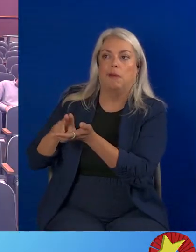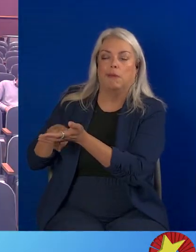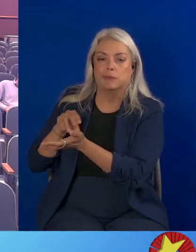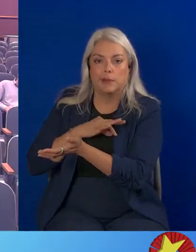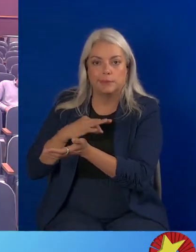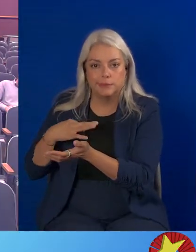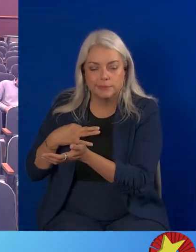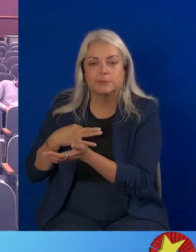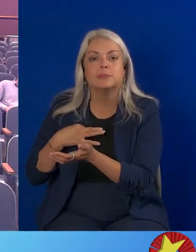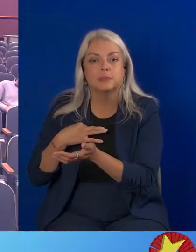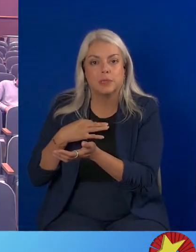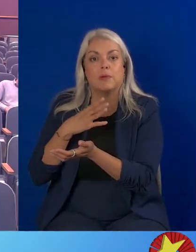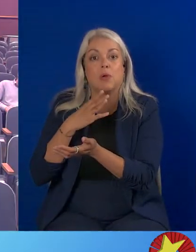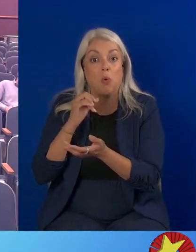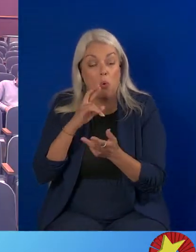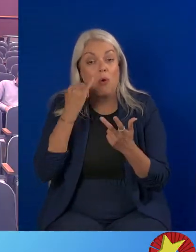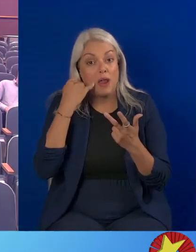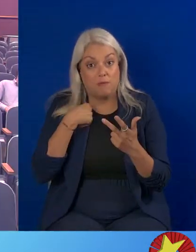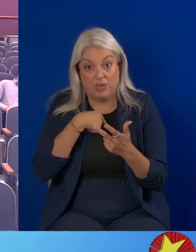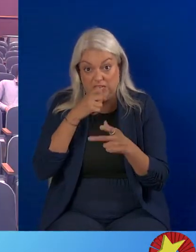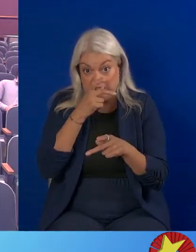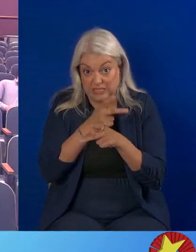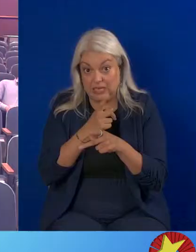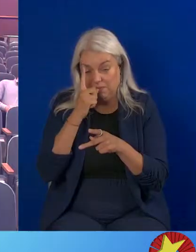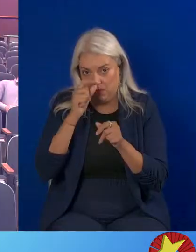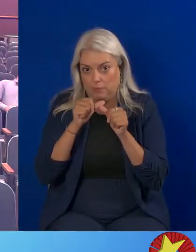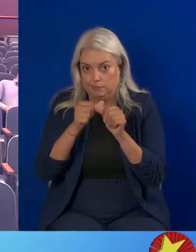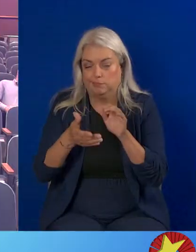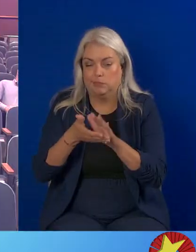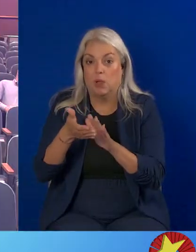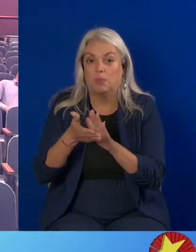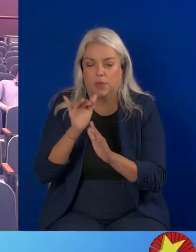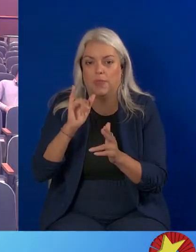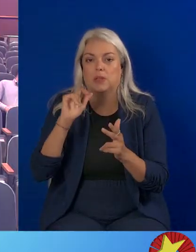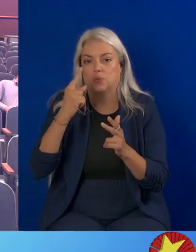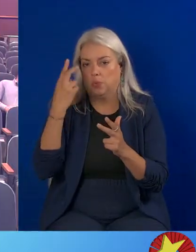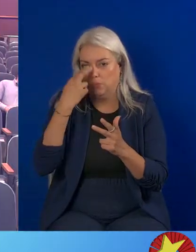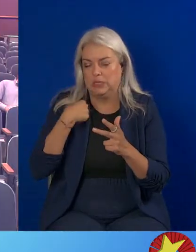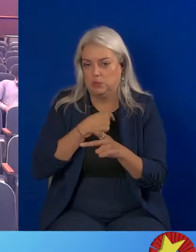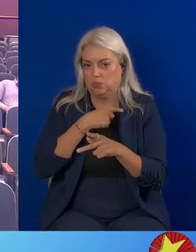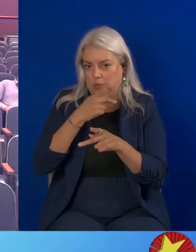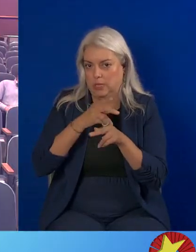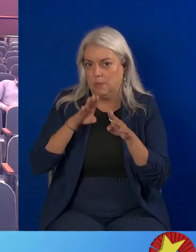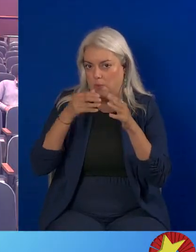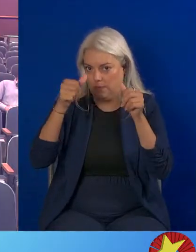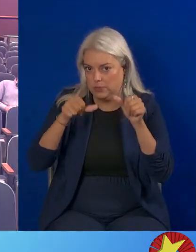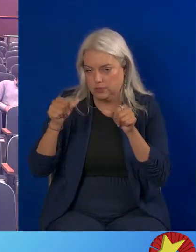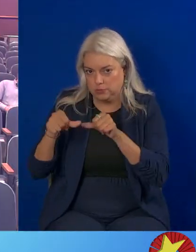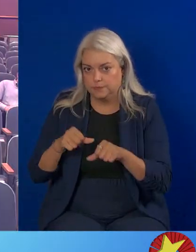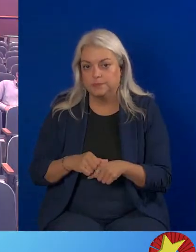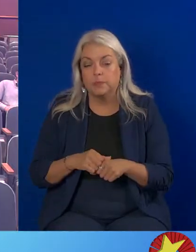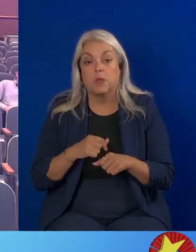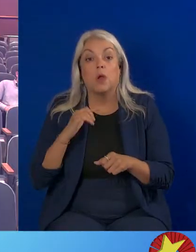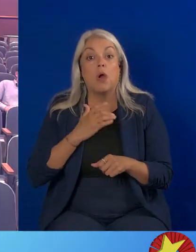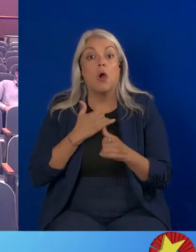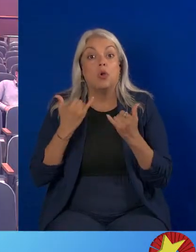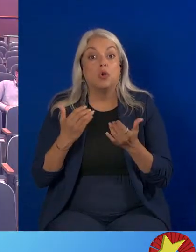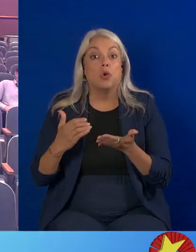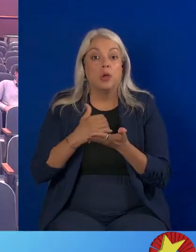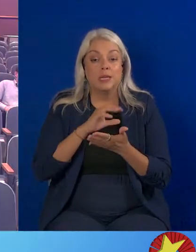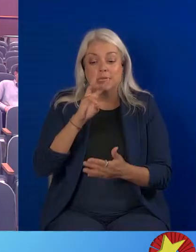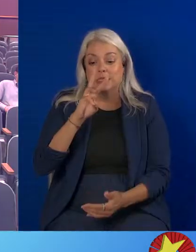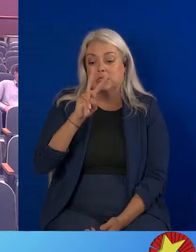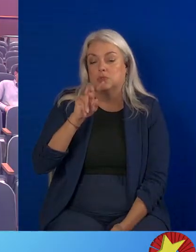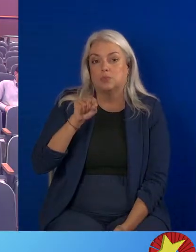operations. The highlights of the June 25 financial report shows the total revenue of $62.8